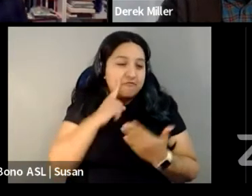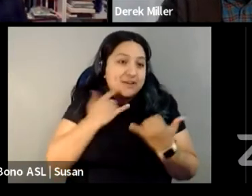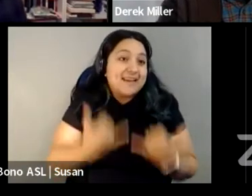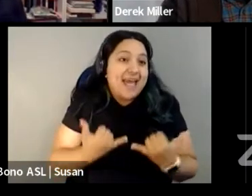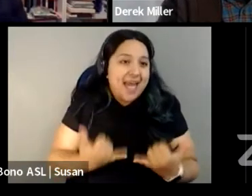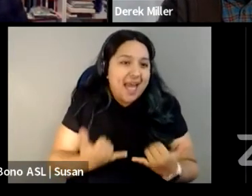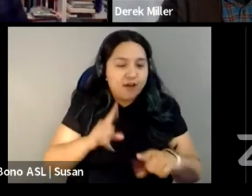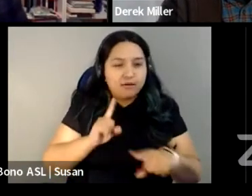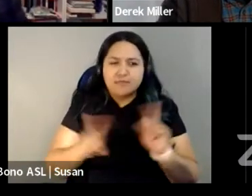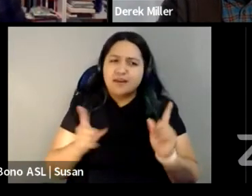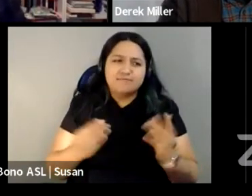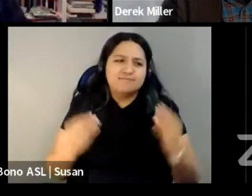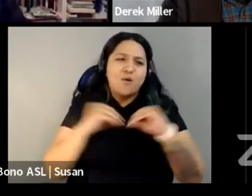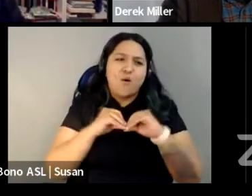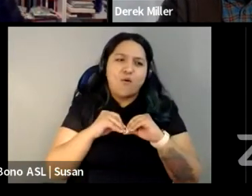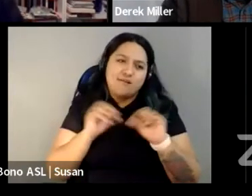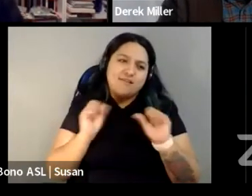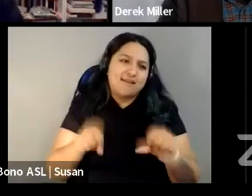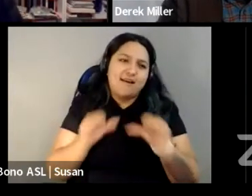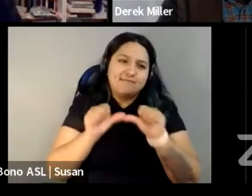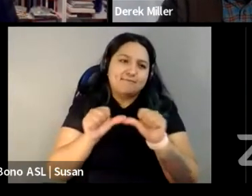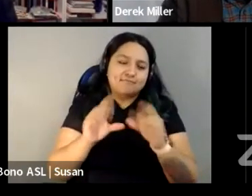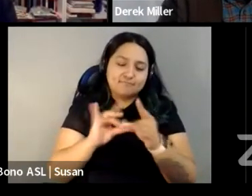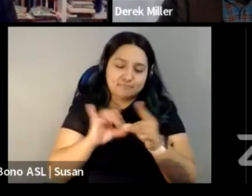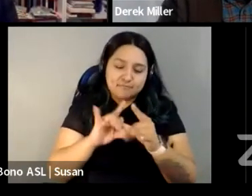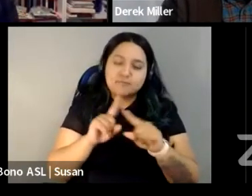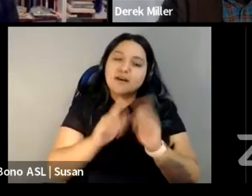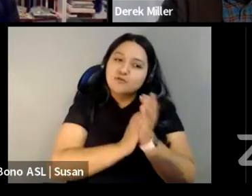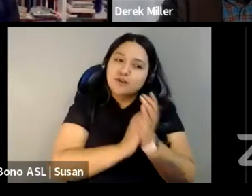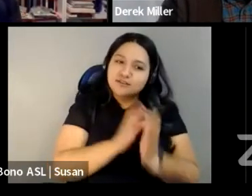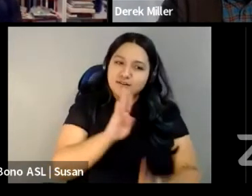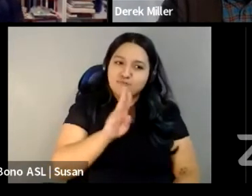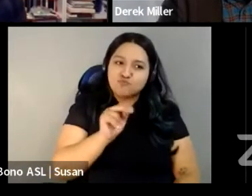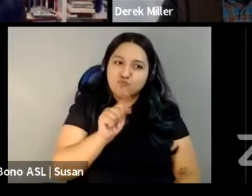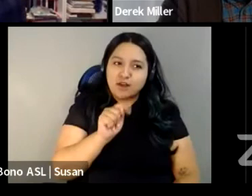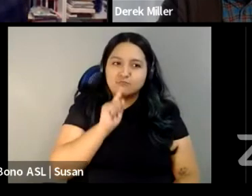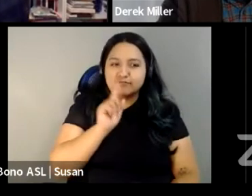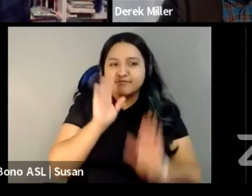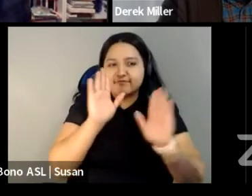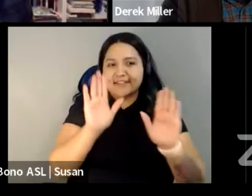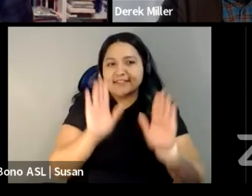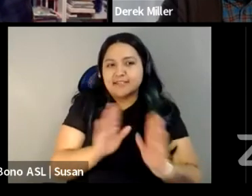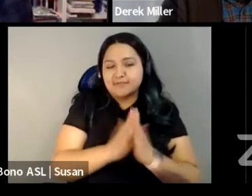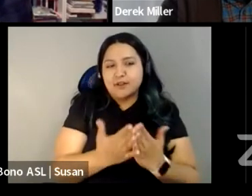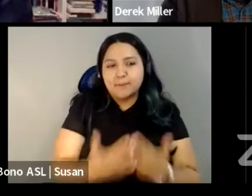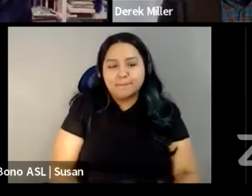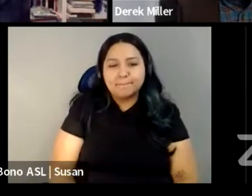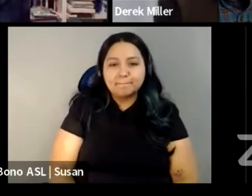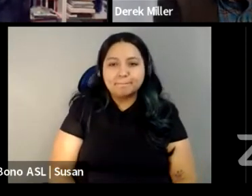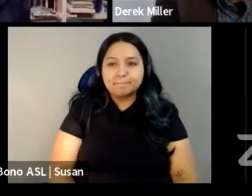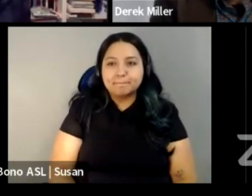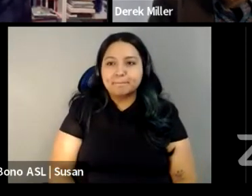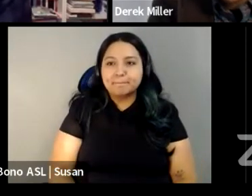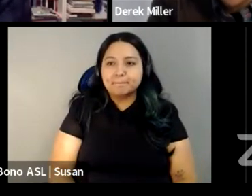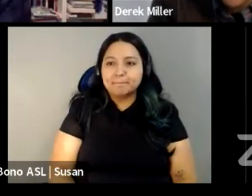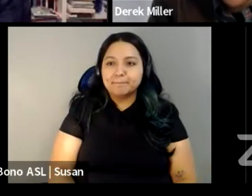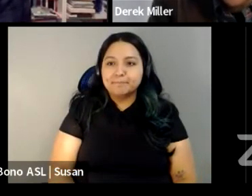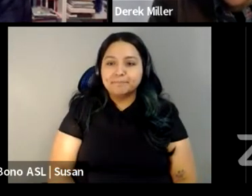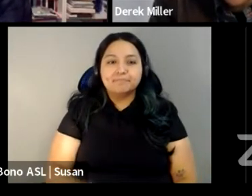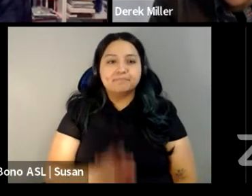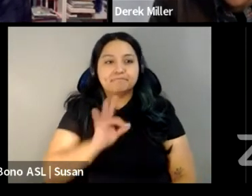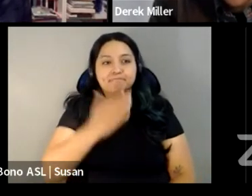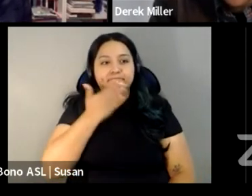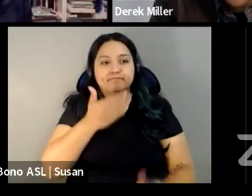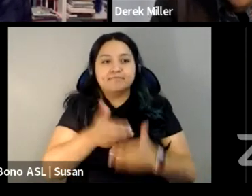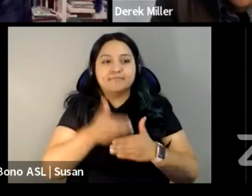more. Congratulations, Brent, on a really fantastic volume. Thank you so much. Next, we have Anne